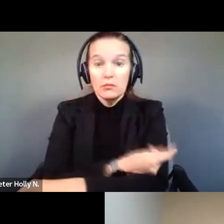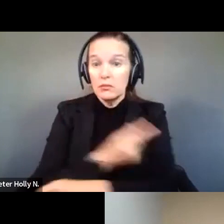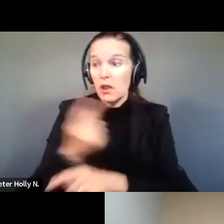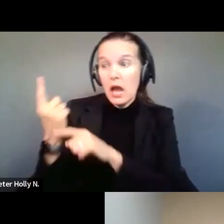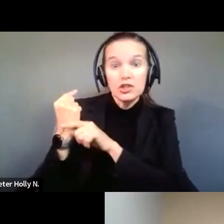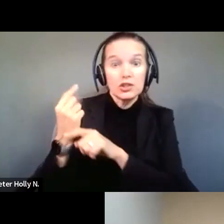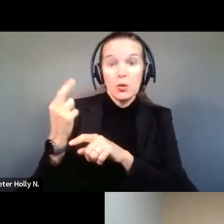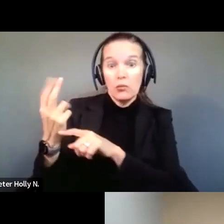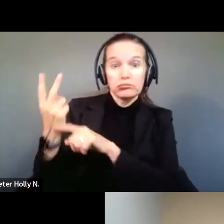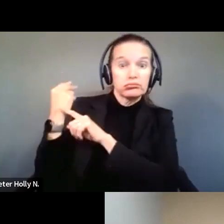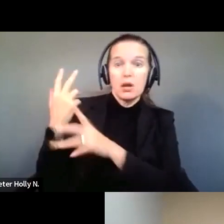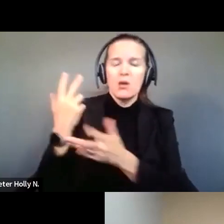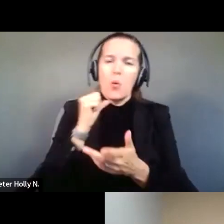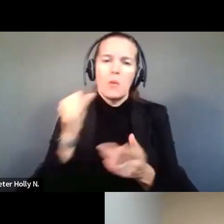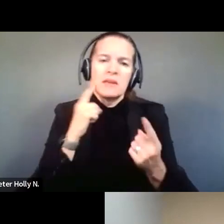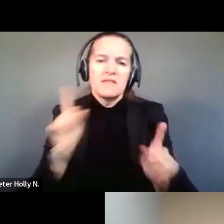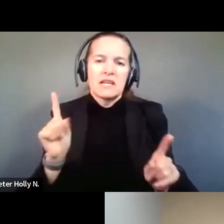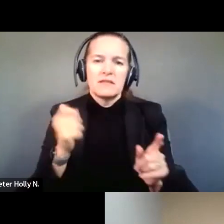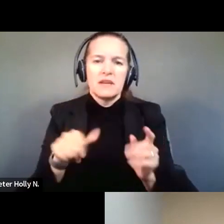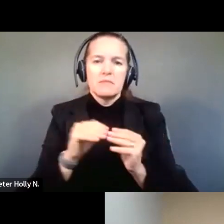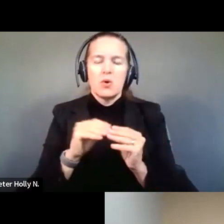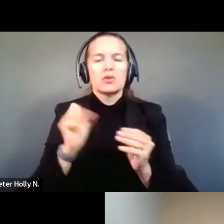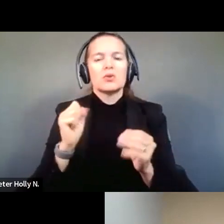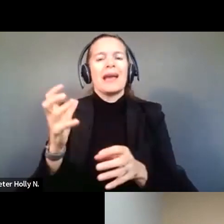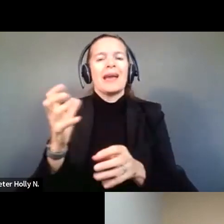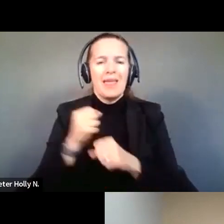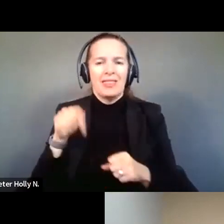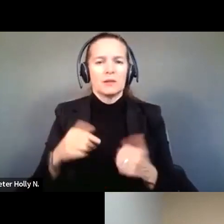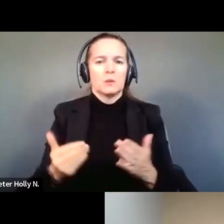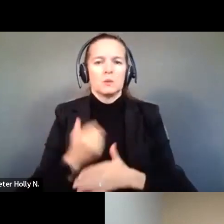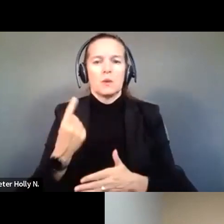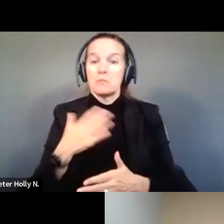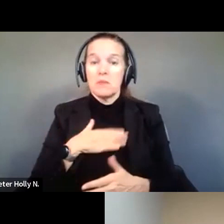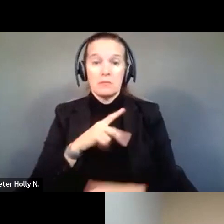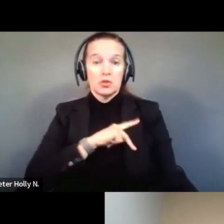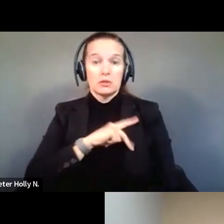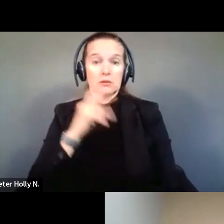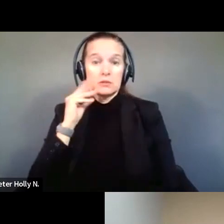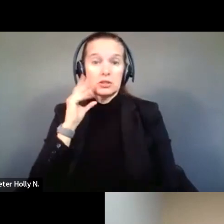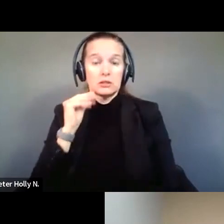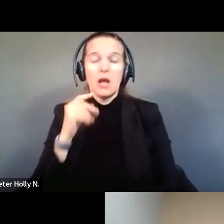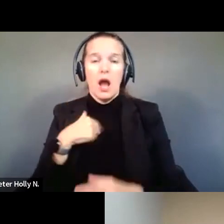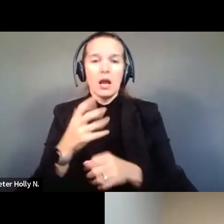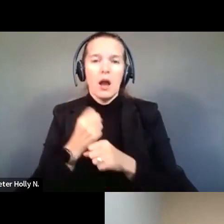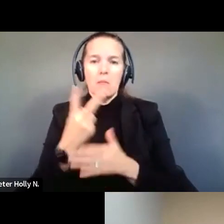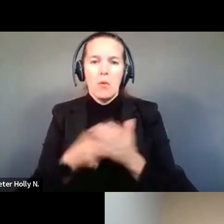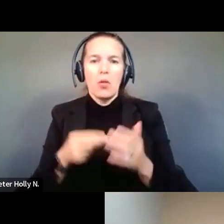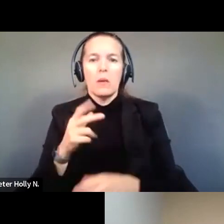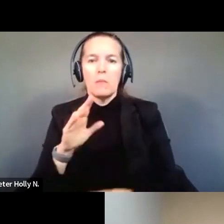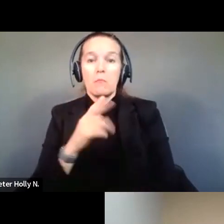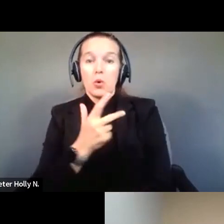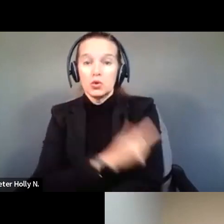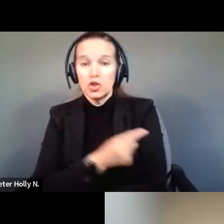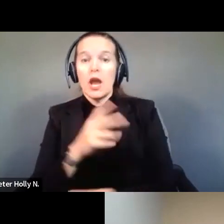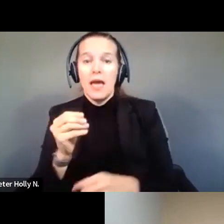on, are not going to be as effective. So get this one. My personal experience, and I got the flu shot and the booster,